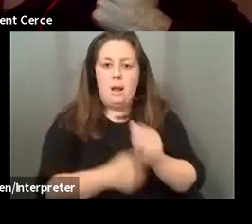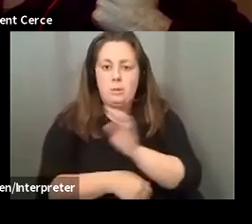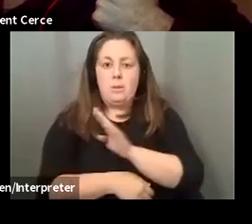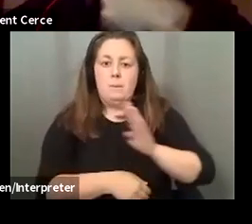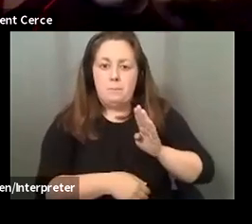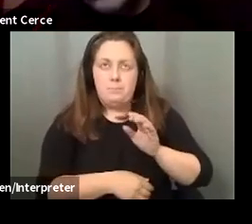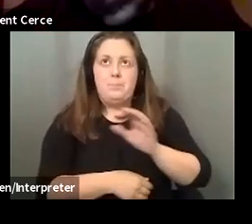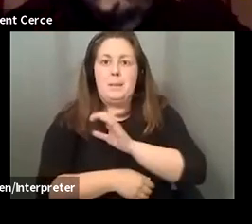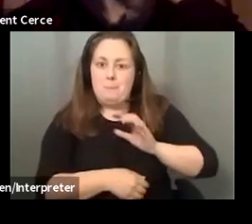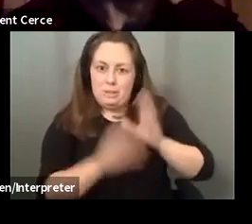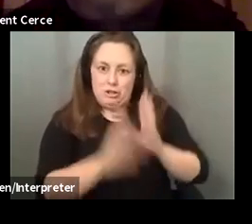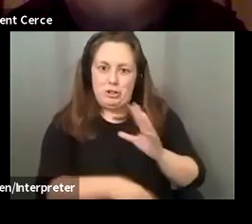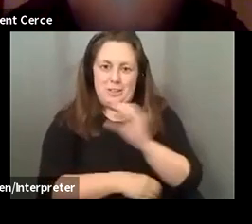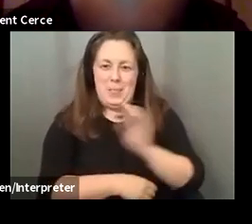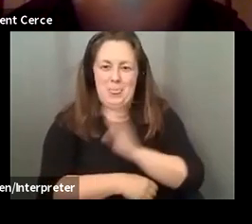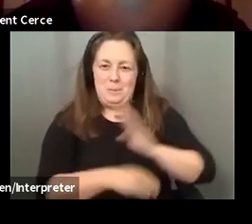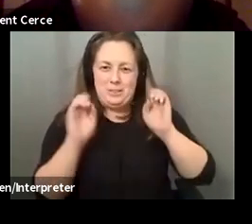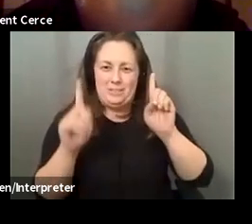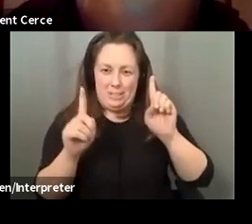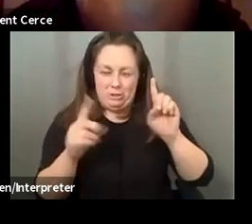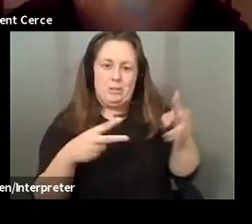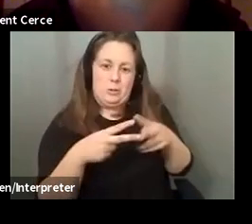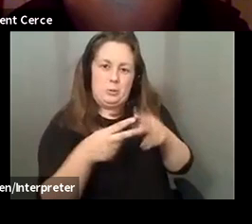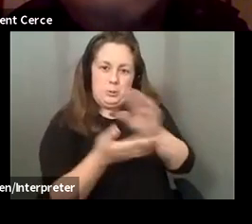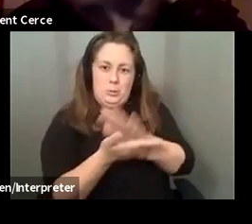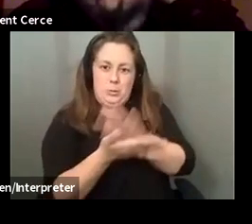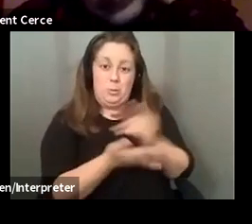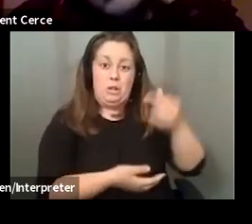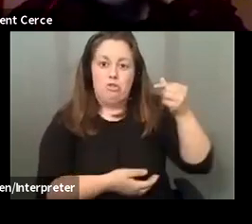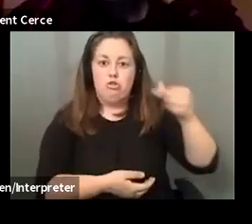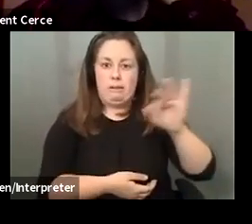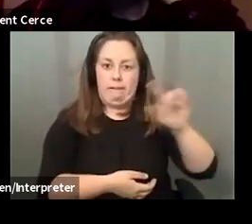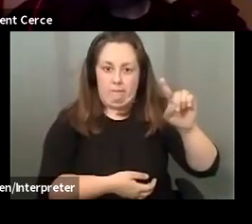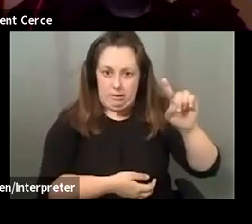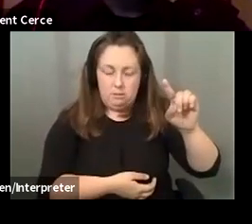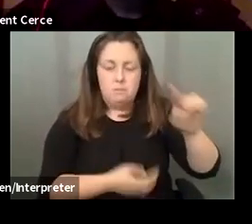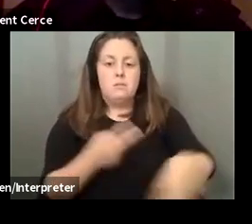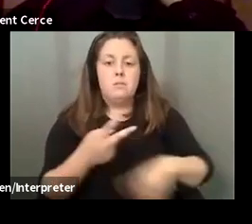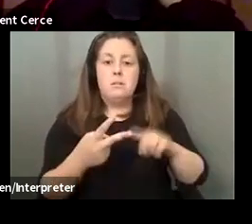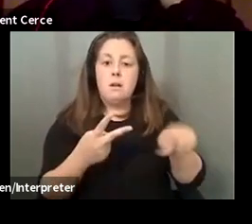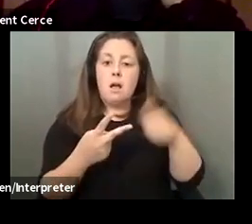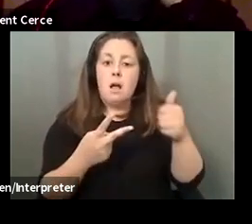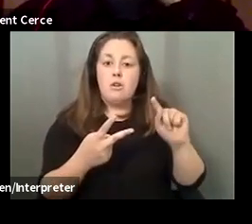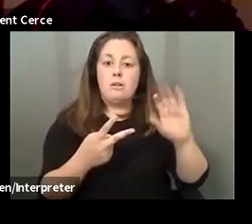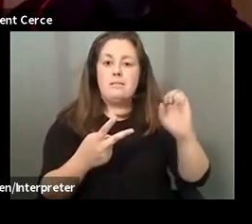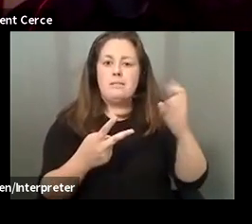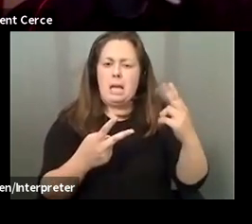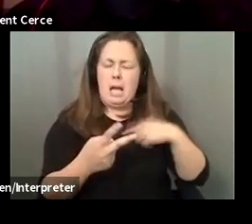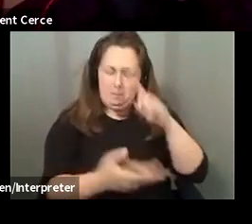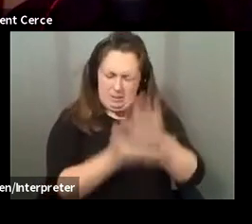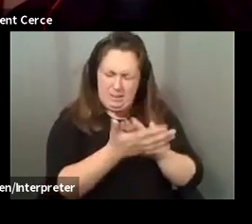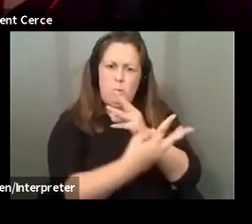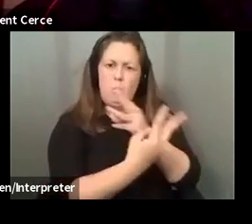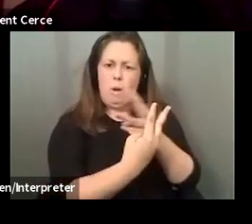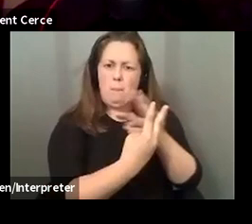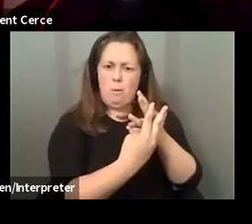process, schools. One is out in Greenfield, the other one is Tech over in the Walpole area, if I remember correctly.